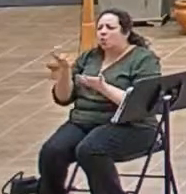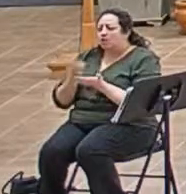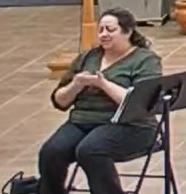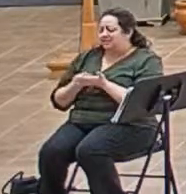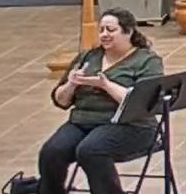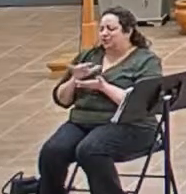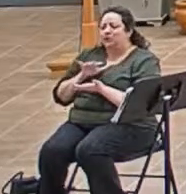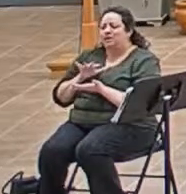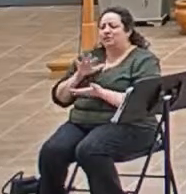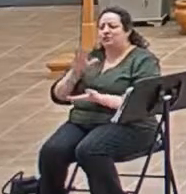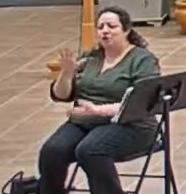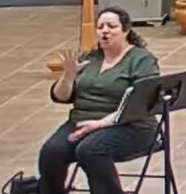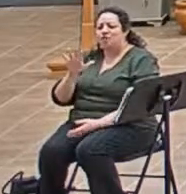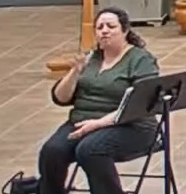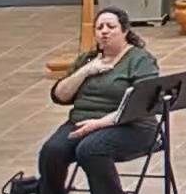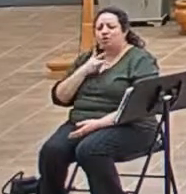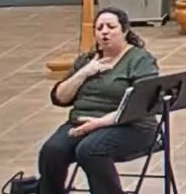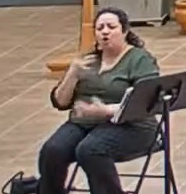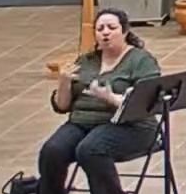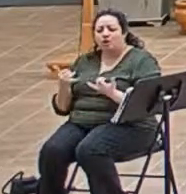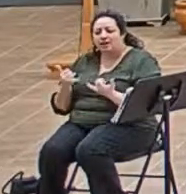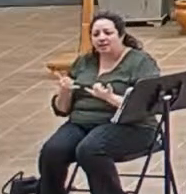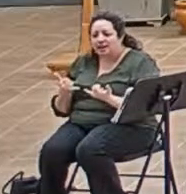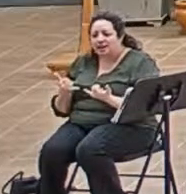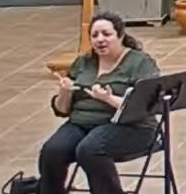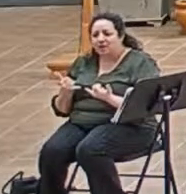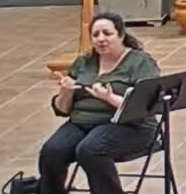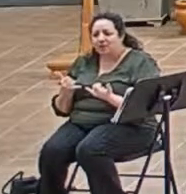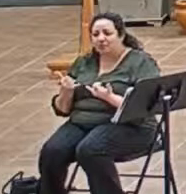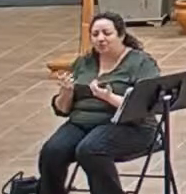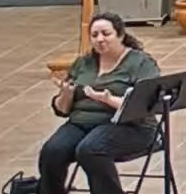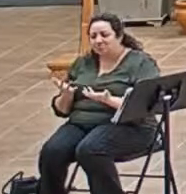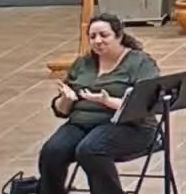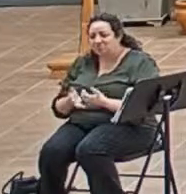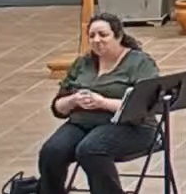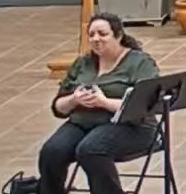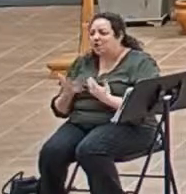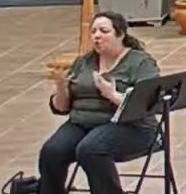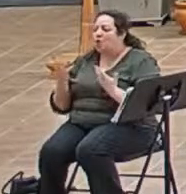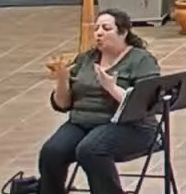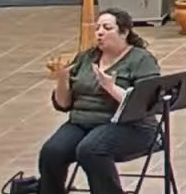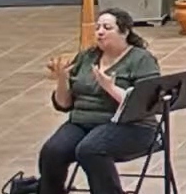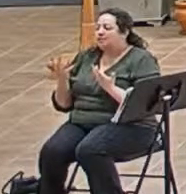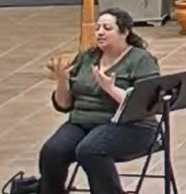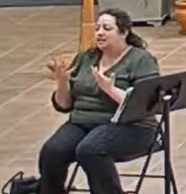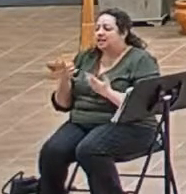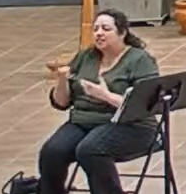now? This kind of treasure. What is it that you want?